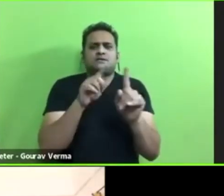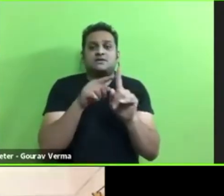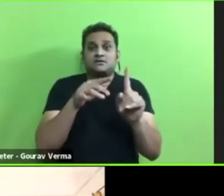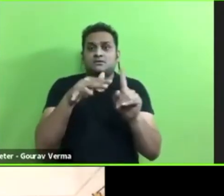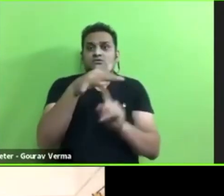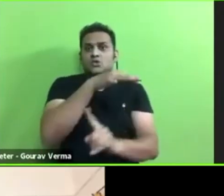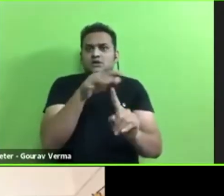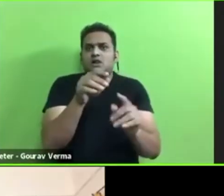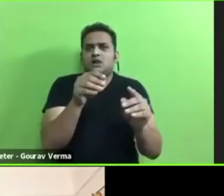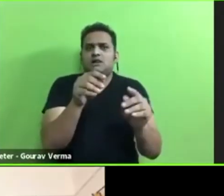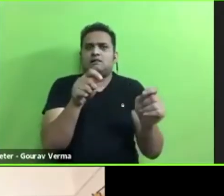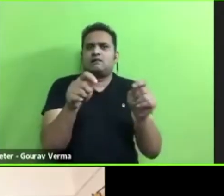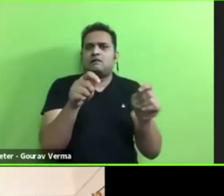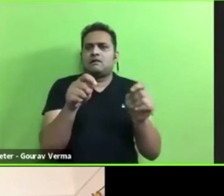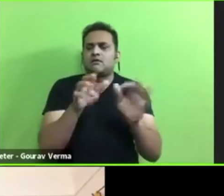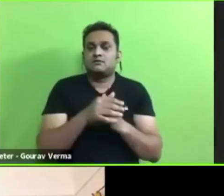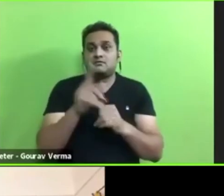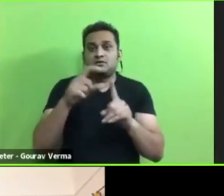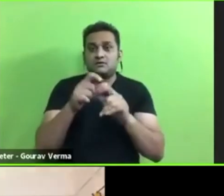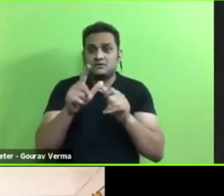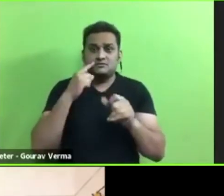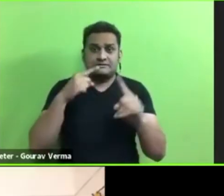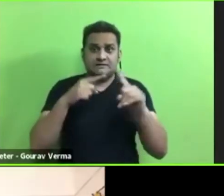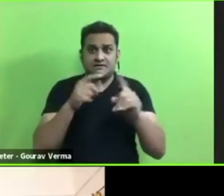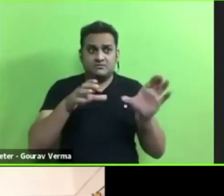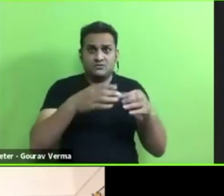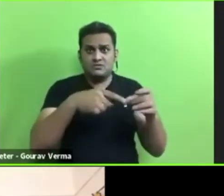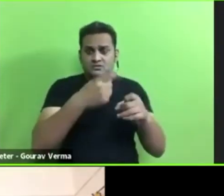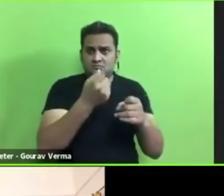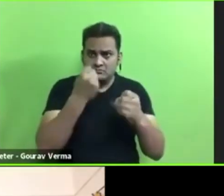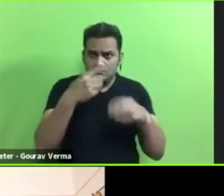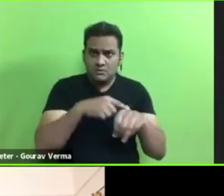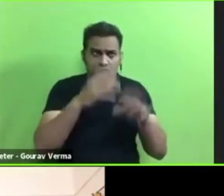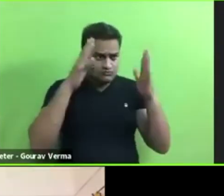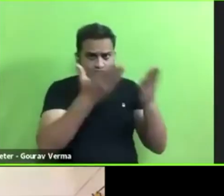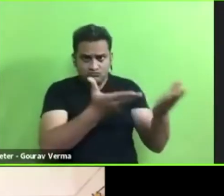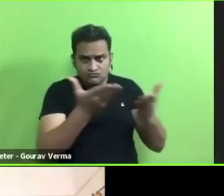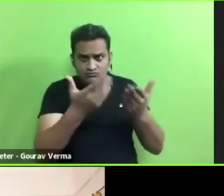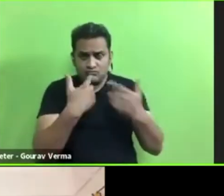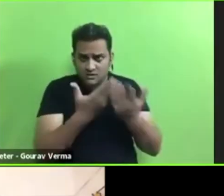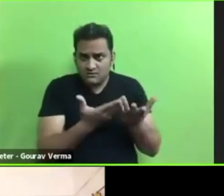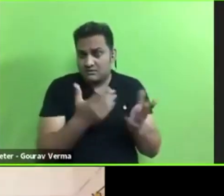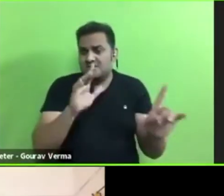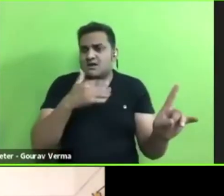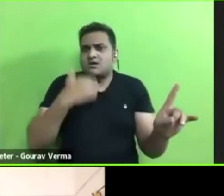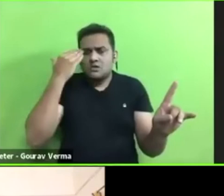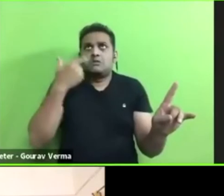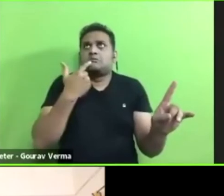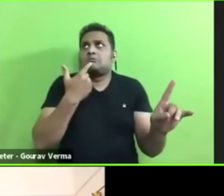elasticity. But have Dalits really participated in the making and appreciation of these art forms? To my knowledge, the answer is actually